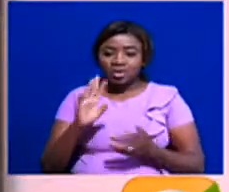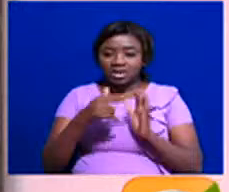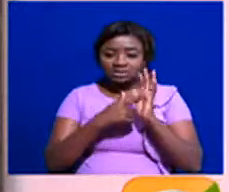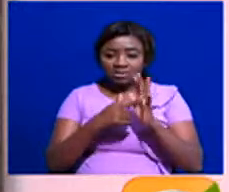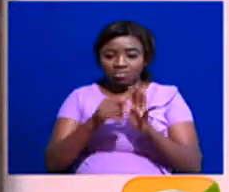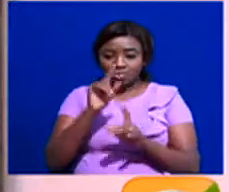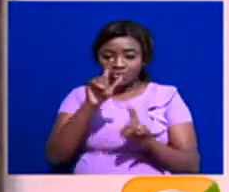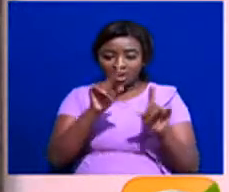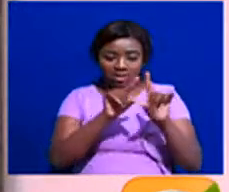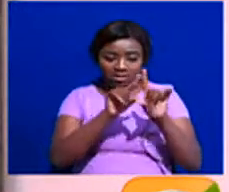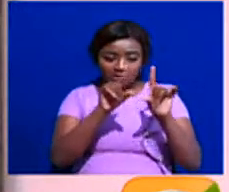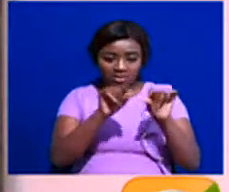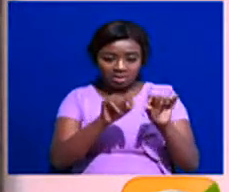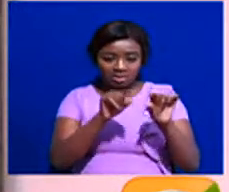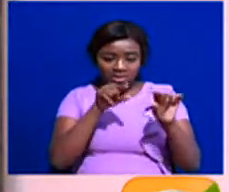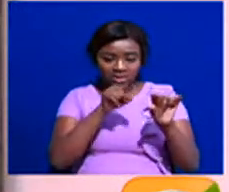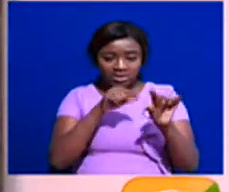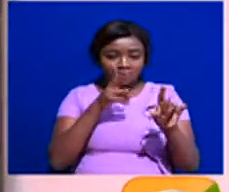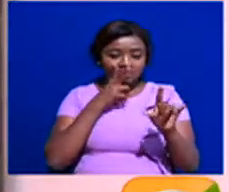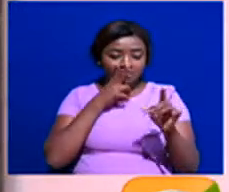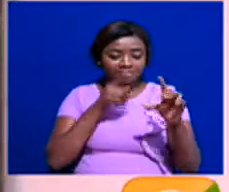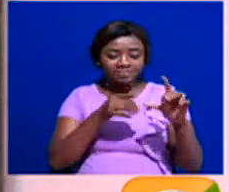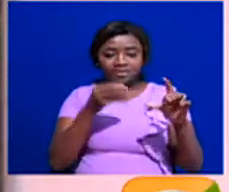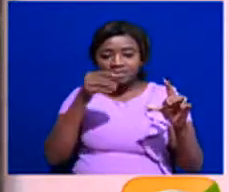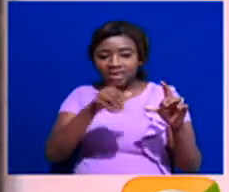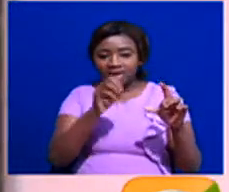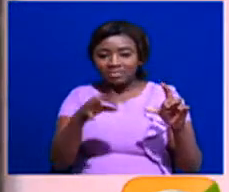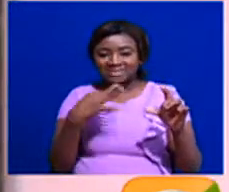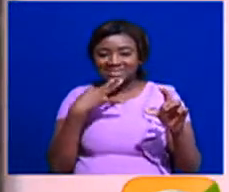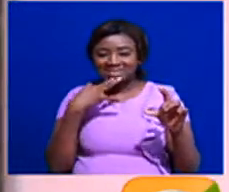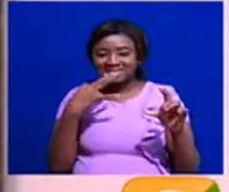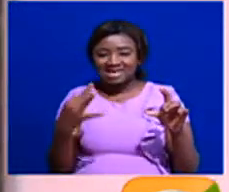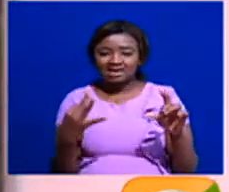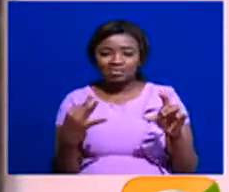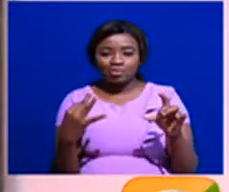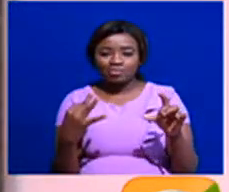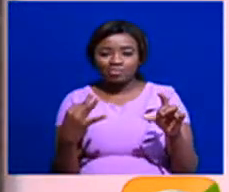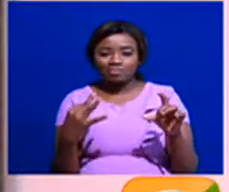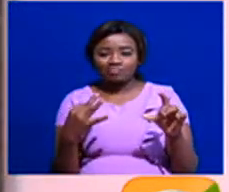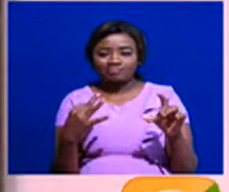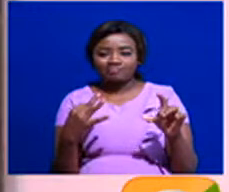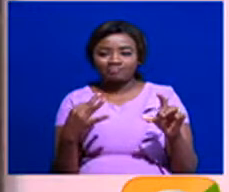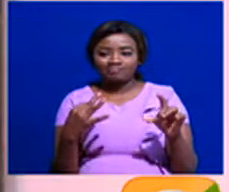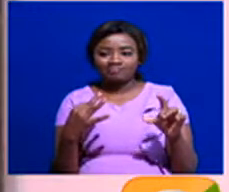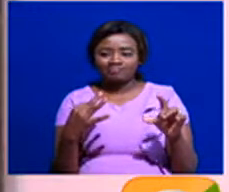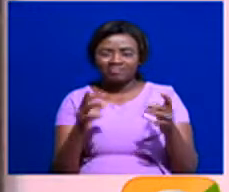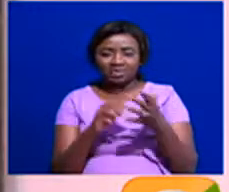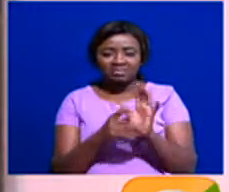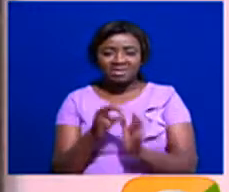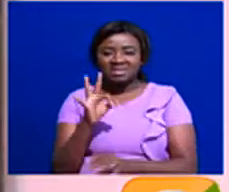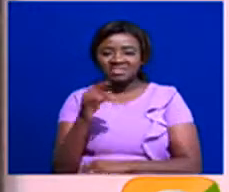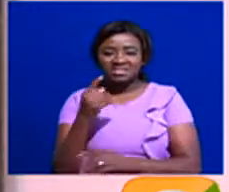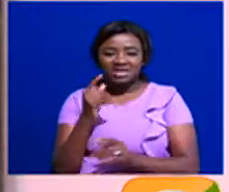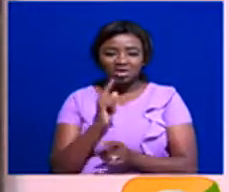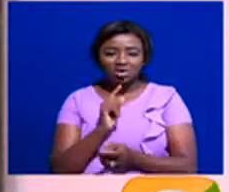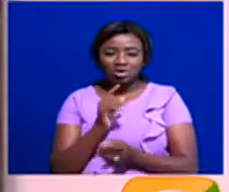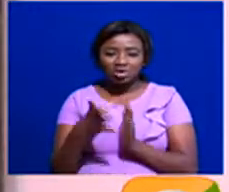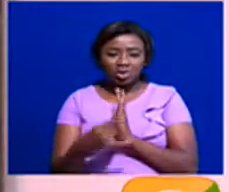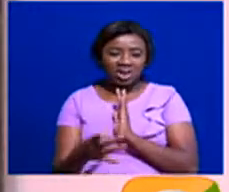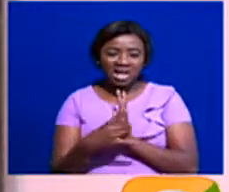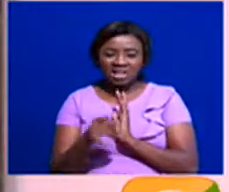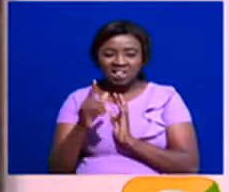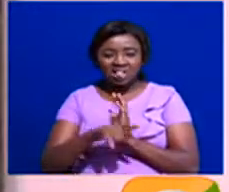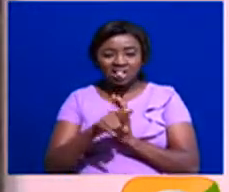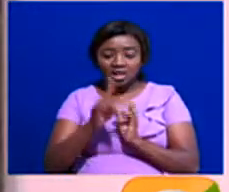cigarette in Kenya is about 300 shillings. That's like about $3, less than $3. But